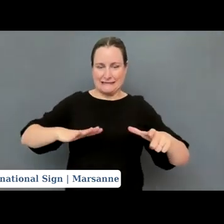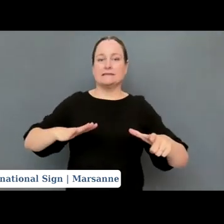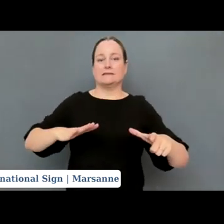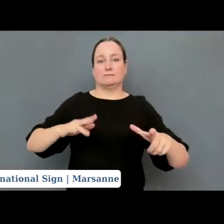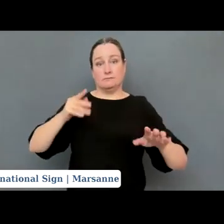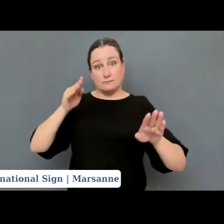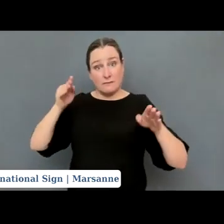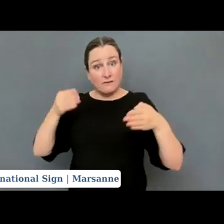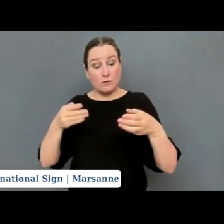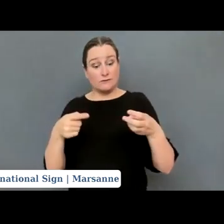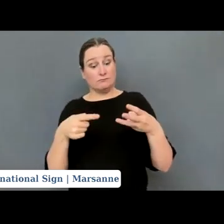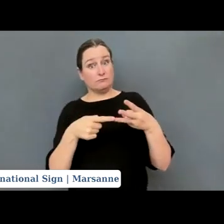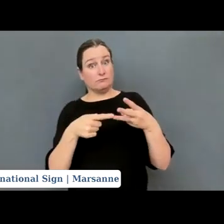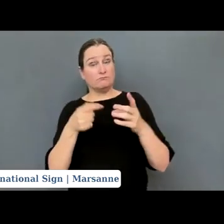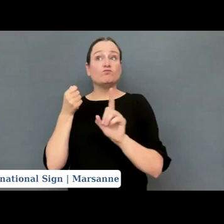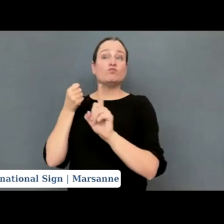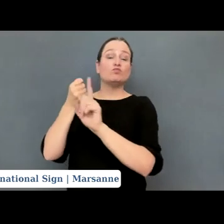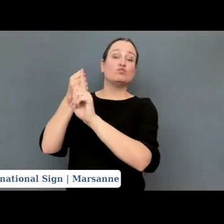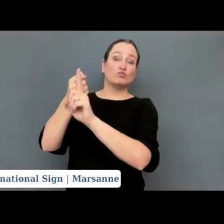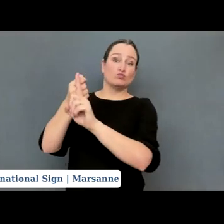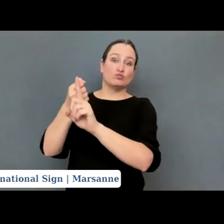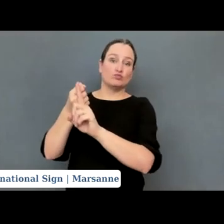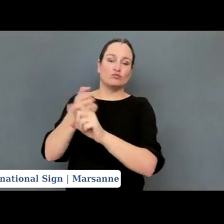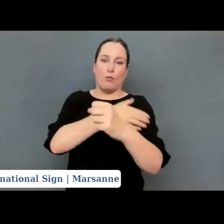is the moment to